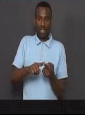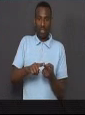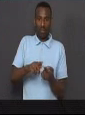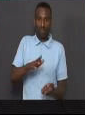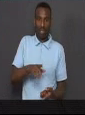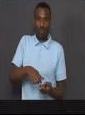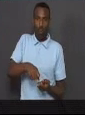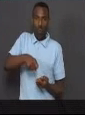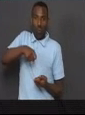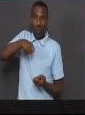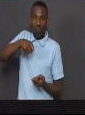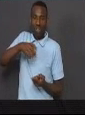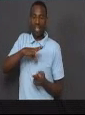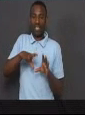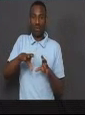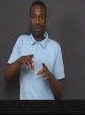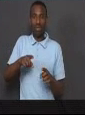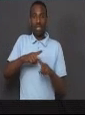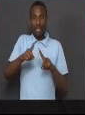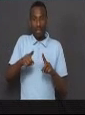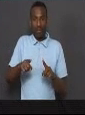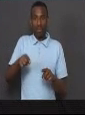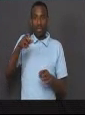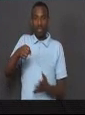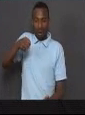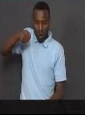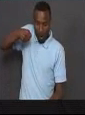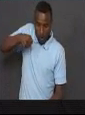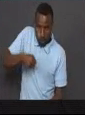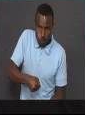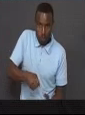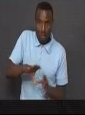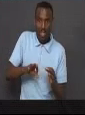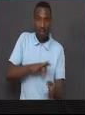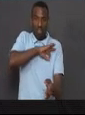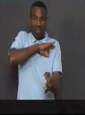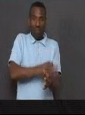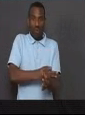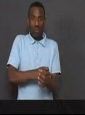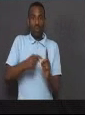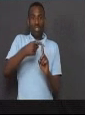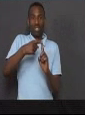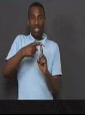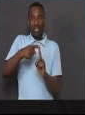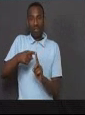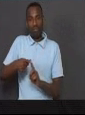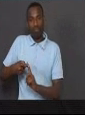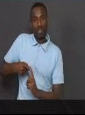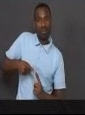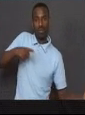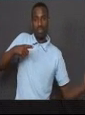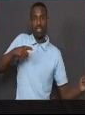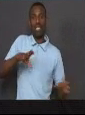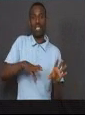escape of the air will force its own way out. We can